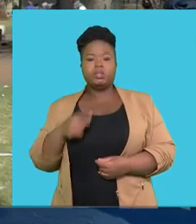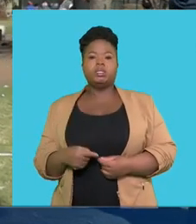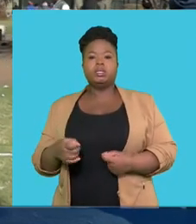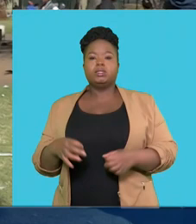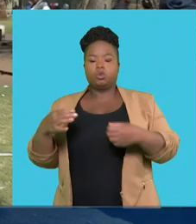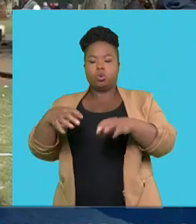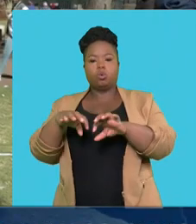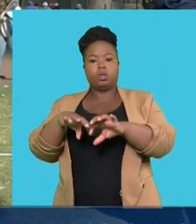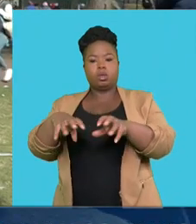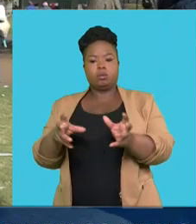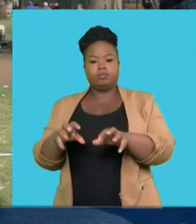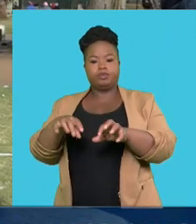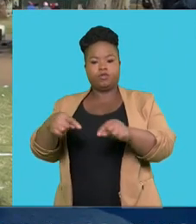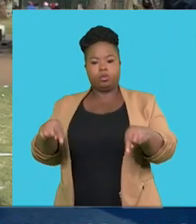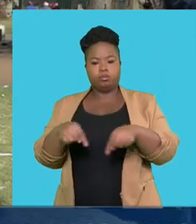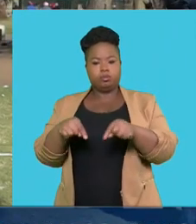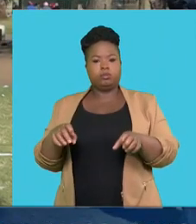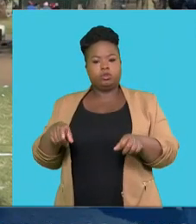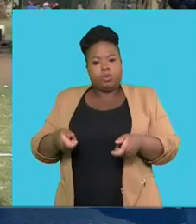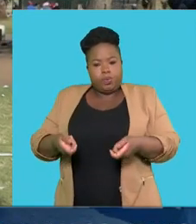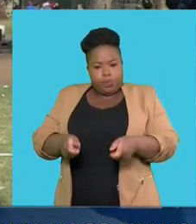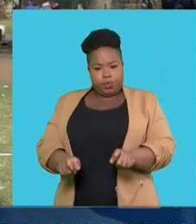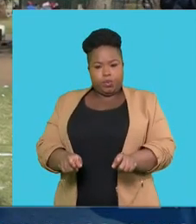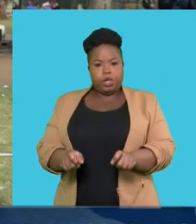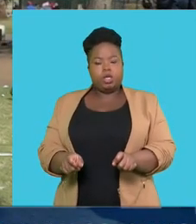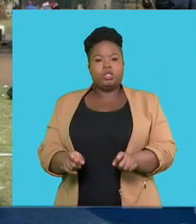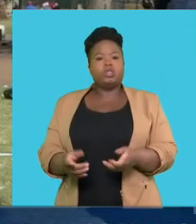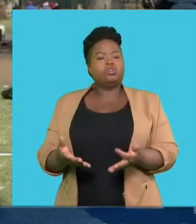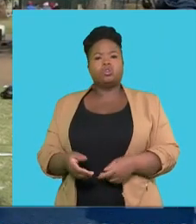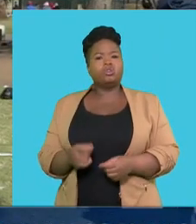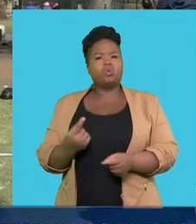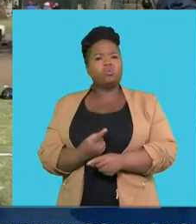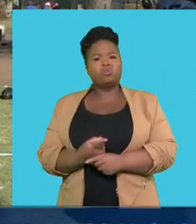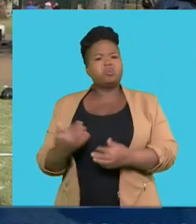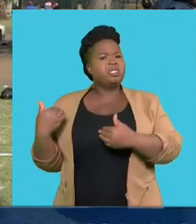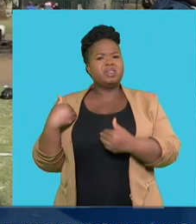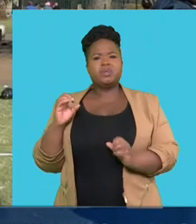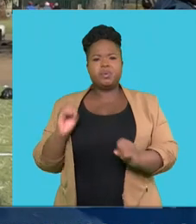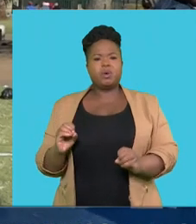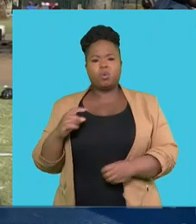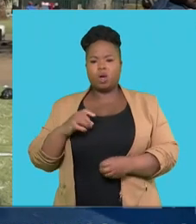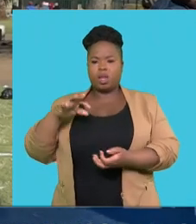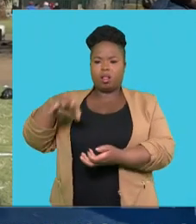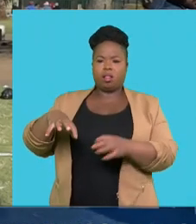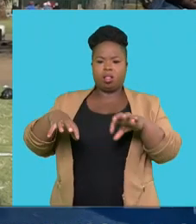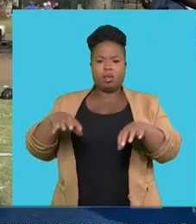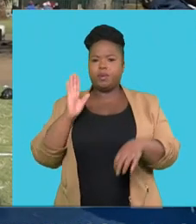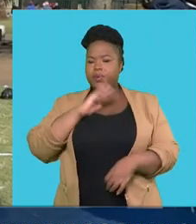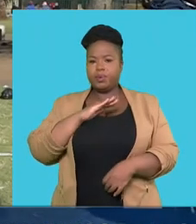Umuntu unokushiya ibekile nje phansi i-2 plate. So i-2 plate ayina safety because ayina cover